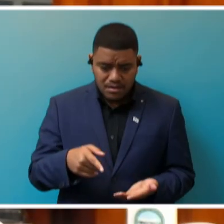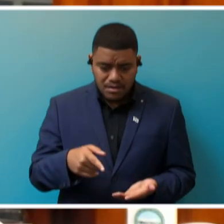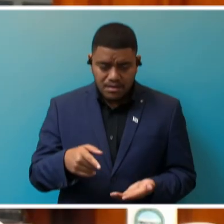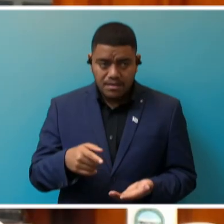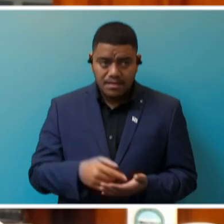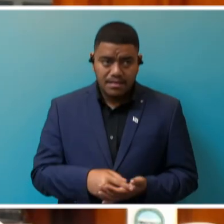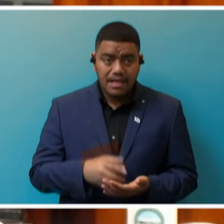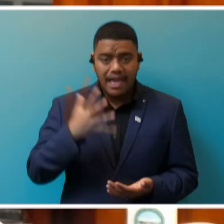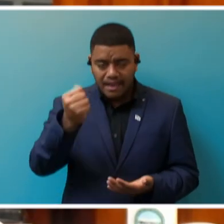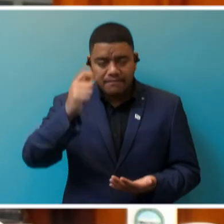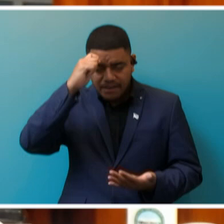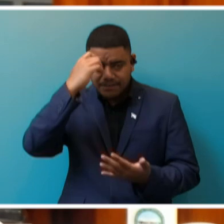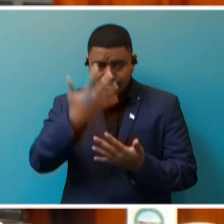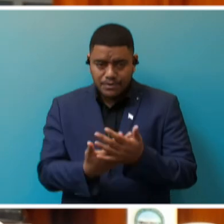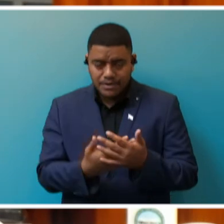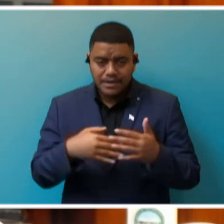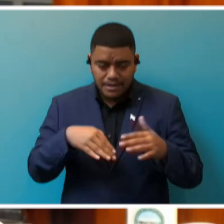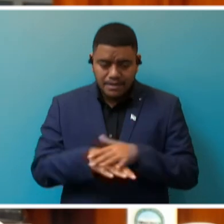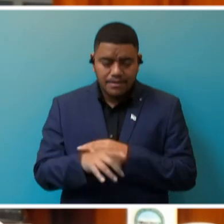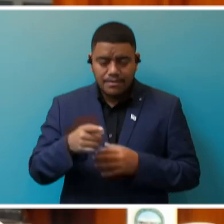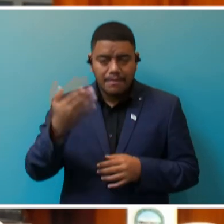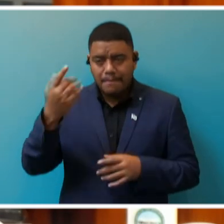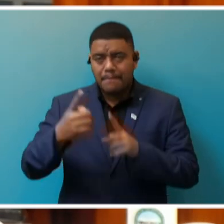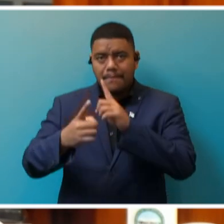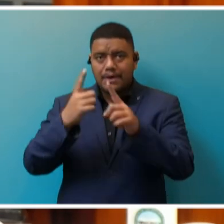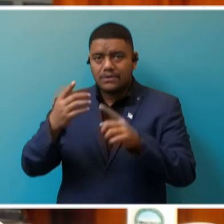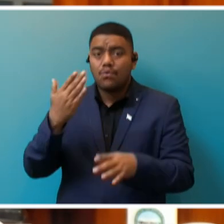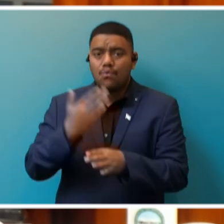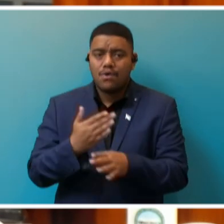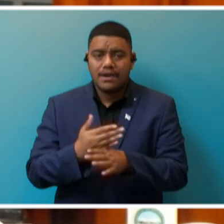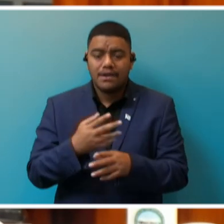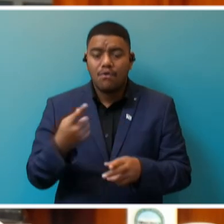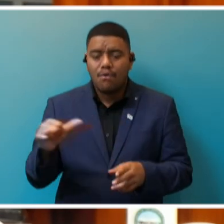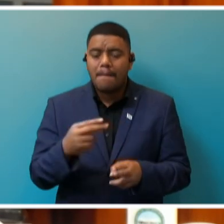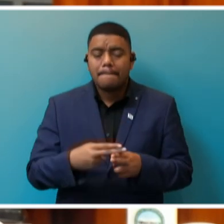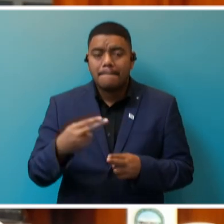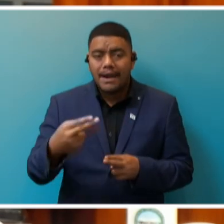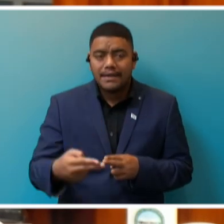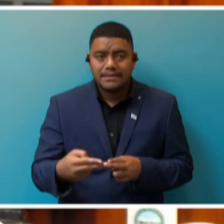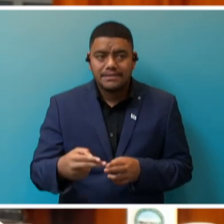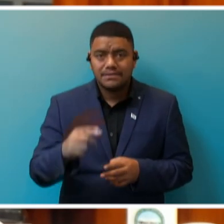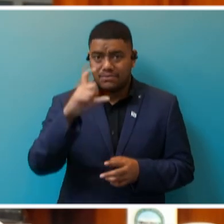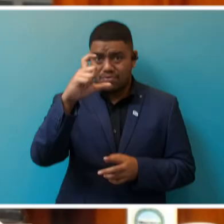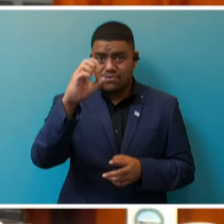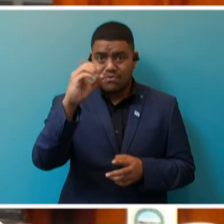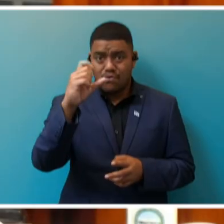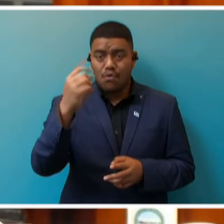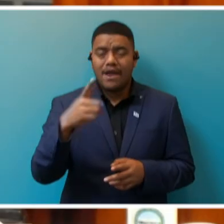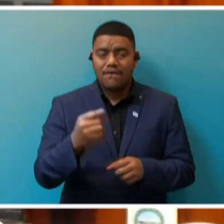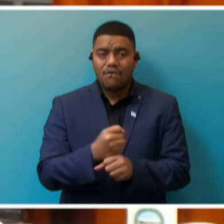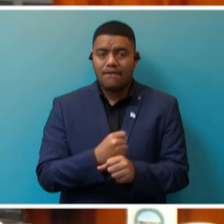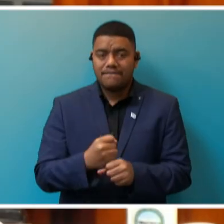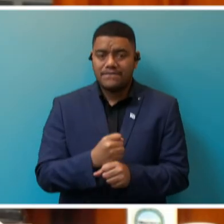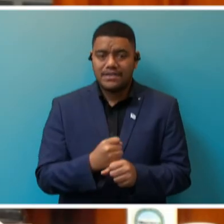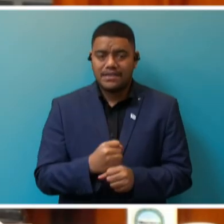have experience in the past working or planting cocoa and coffee where they came